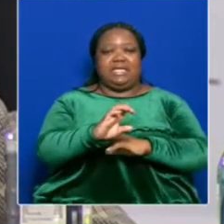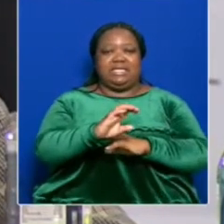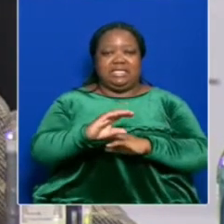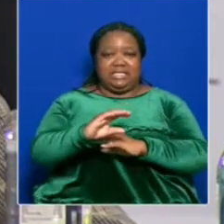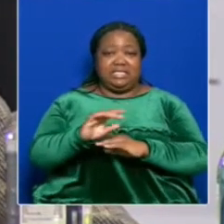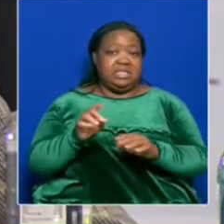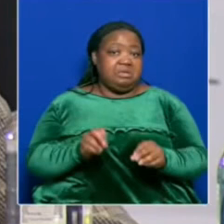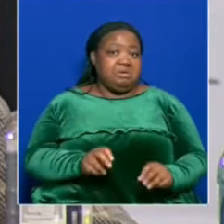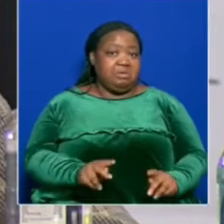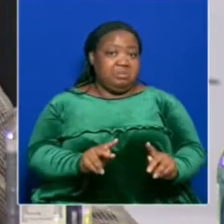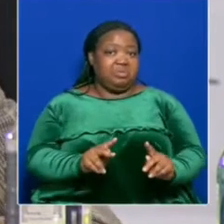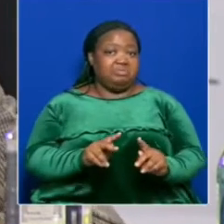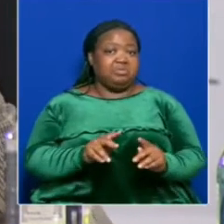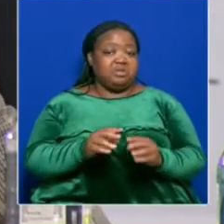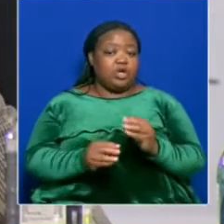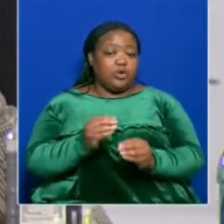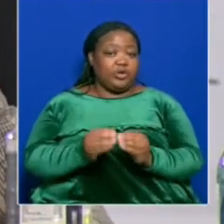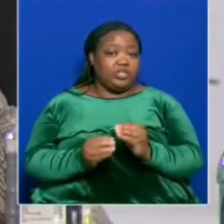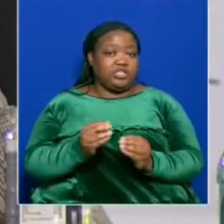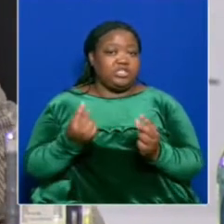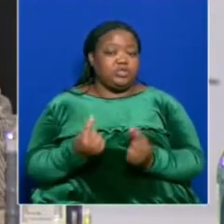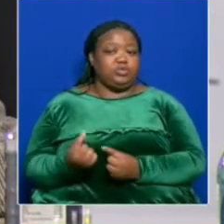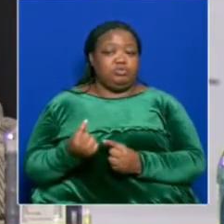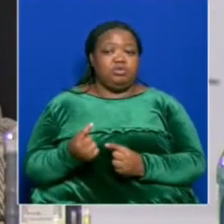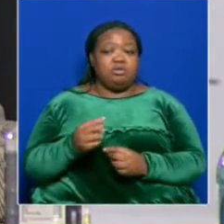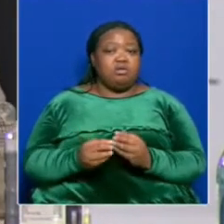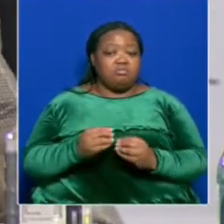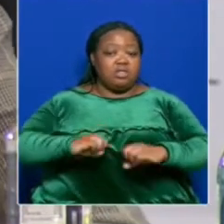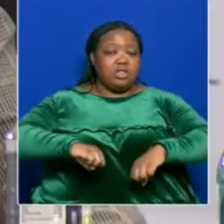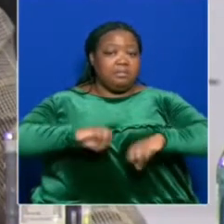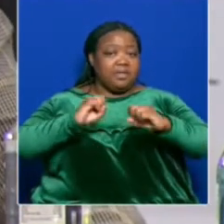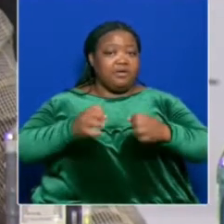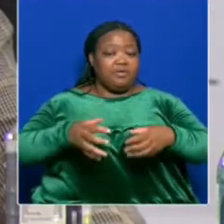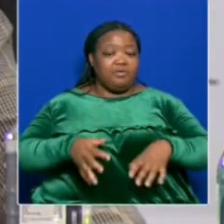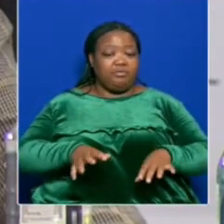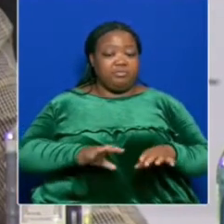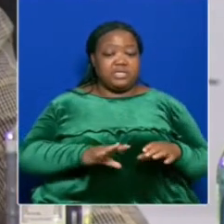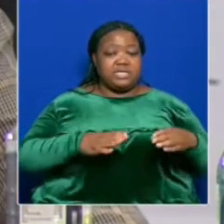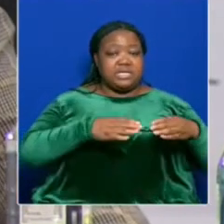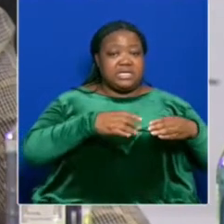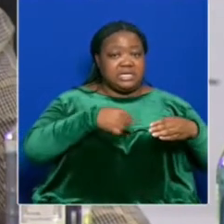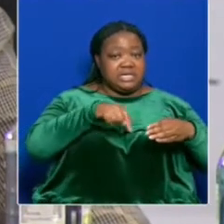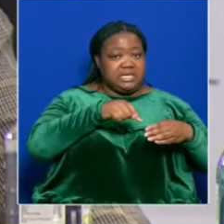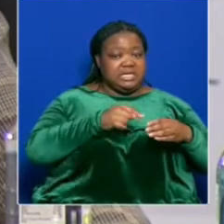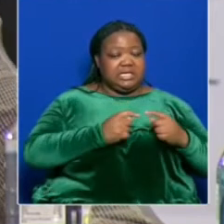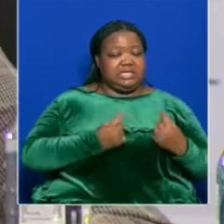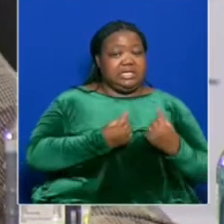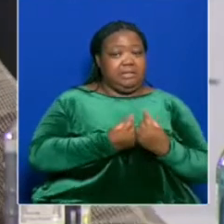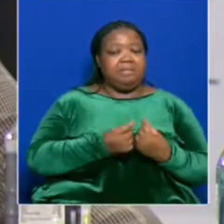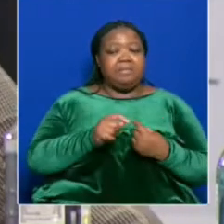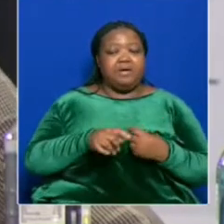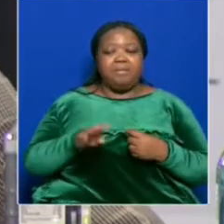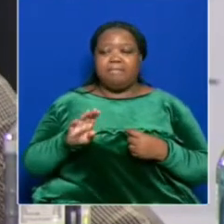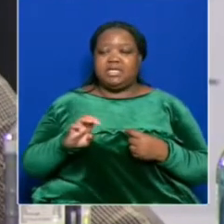make the necessary corrections. Once consensus has been reached between probity team and the BEC, then it's served to the BAC for